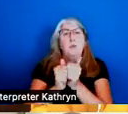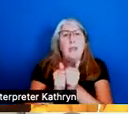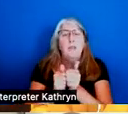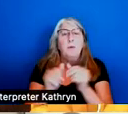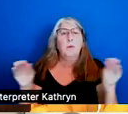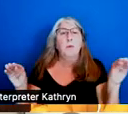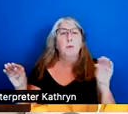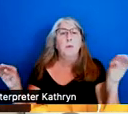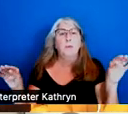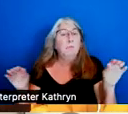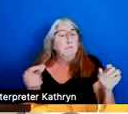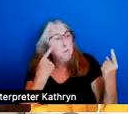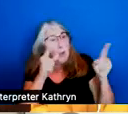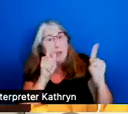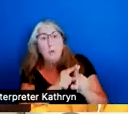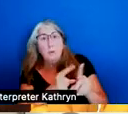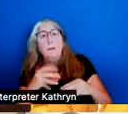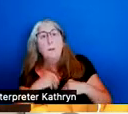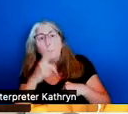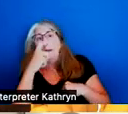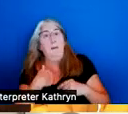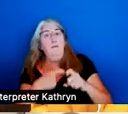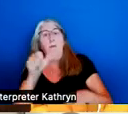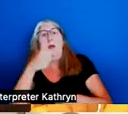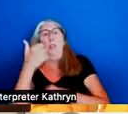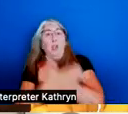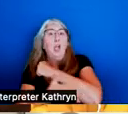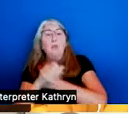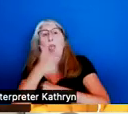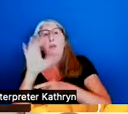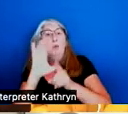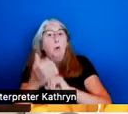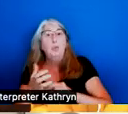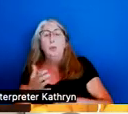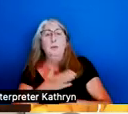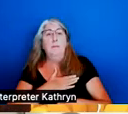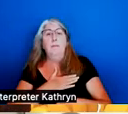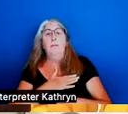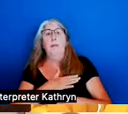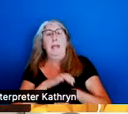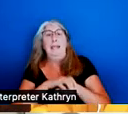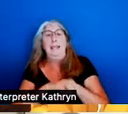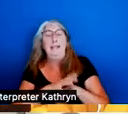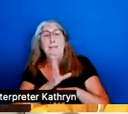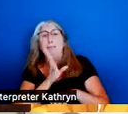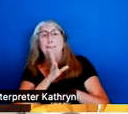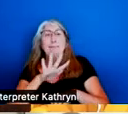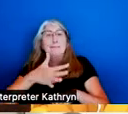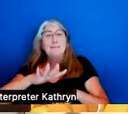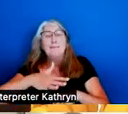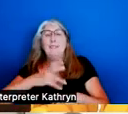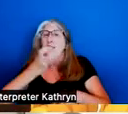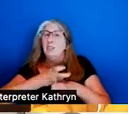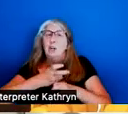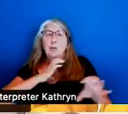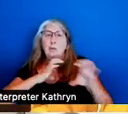each other. And I agree because I was from another country, culture, my broken English, it was hard for me to communicate or